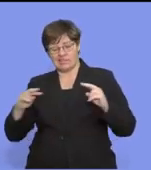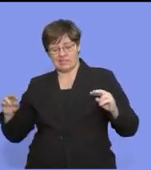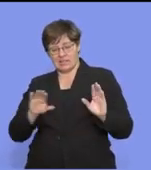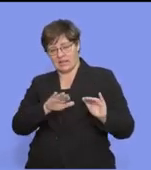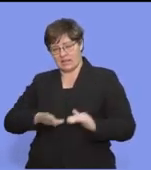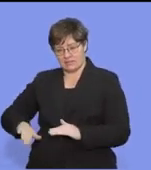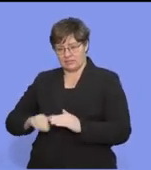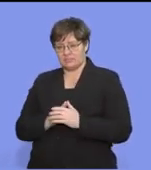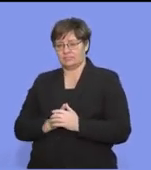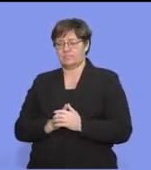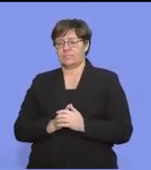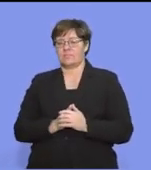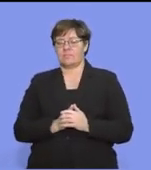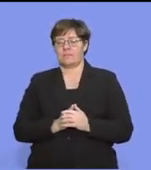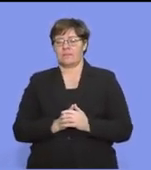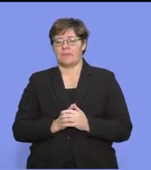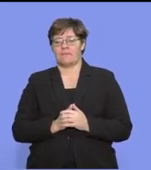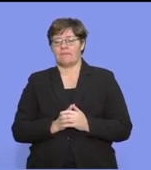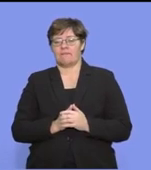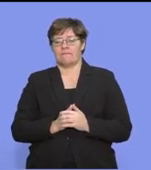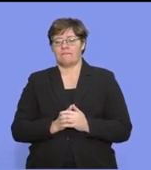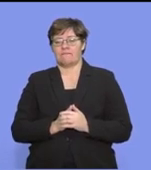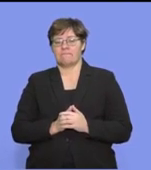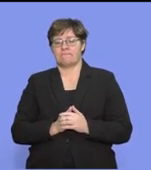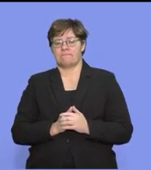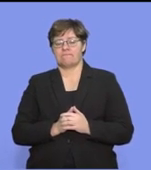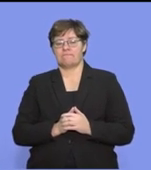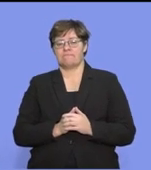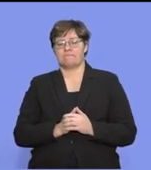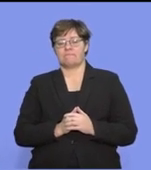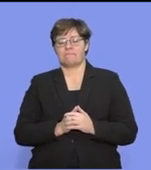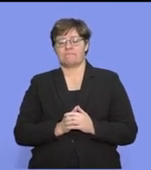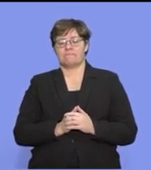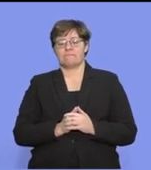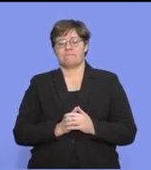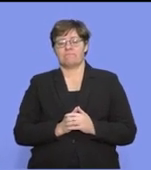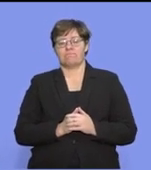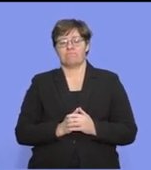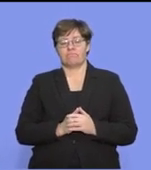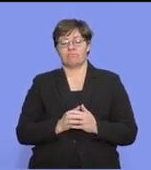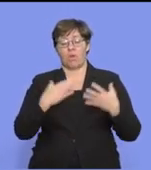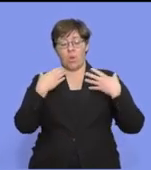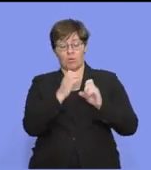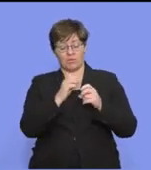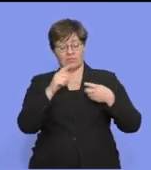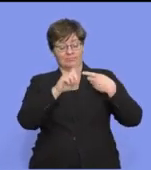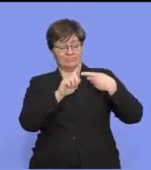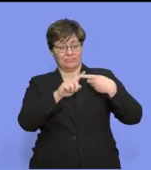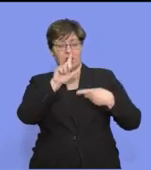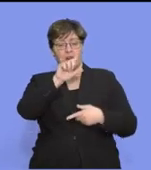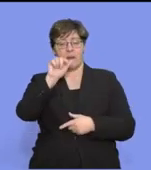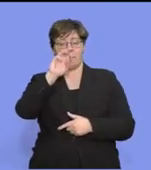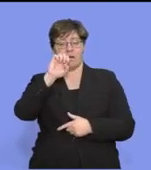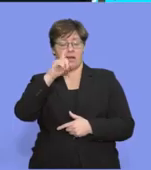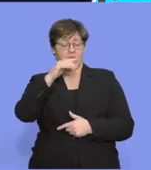we'll have a look at these two later. Okay. All right, so let's have a look at Lamarck's theory.